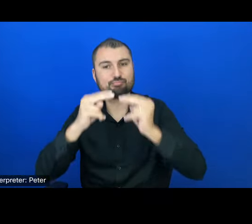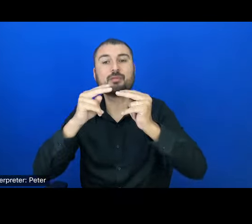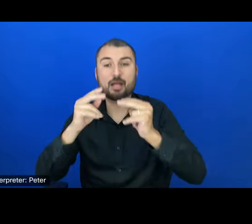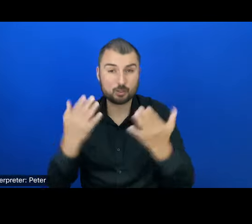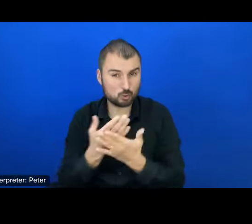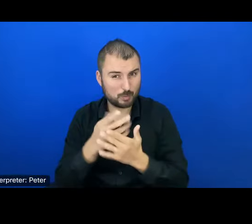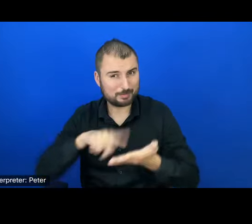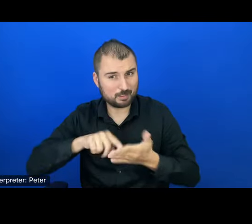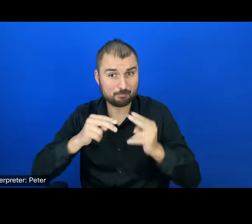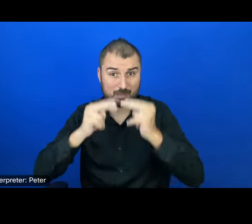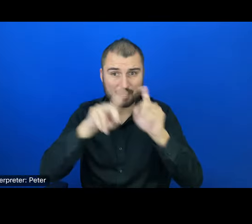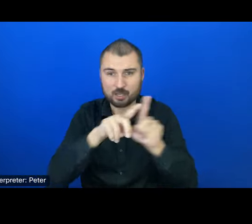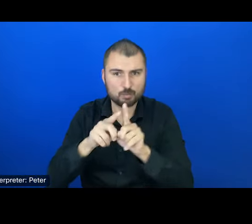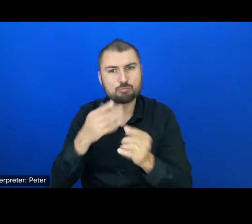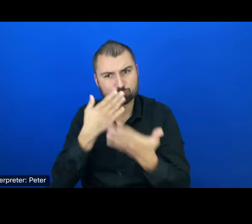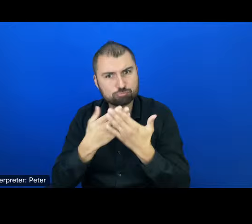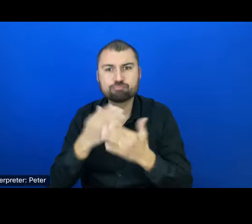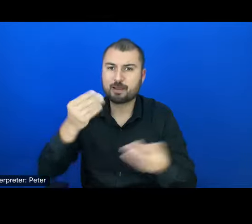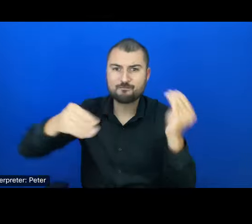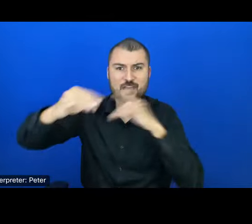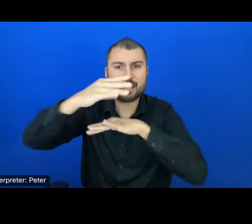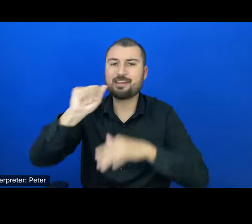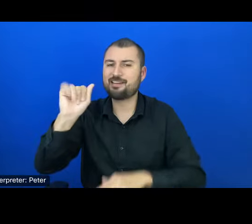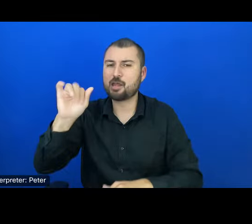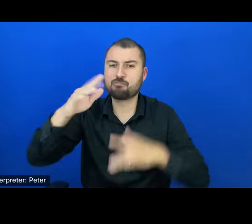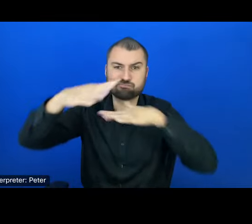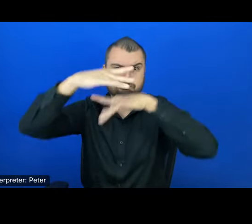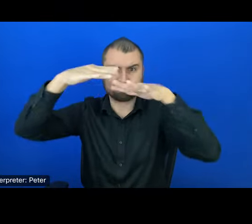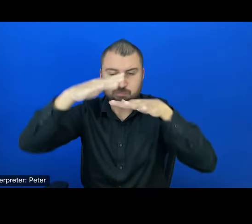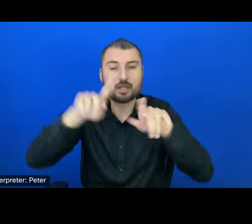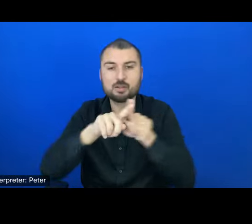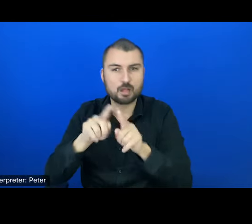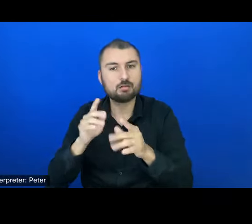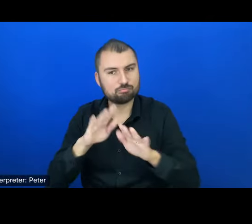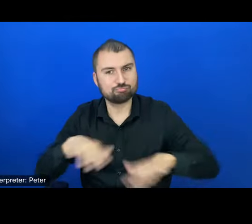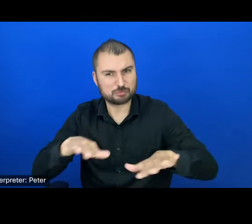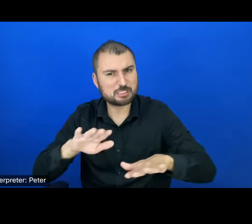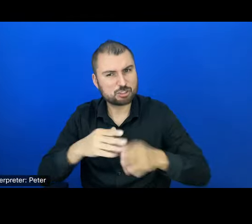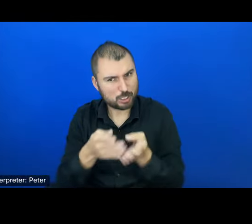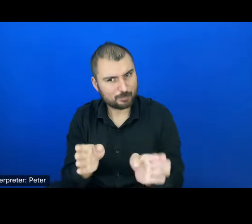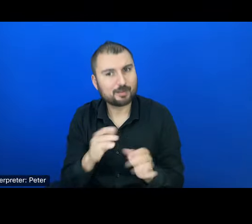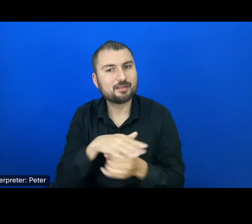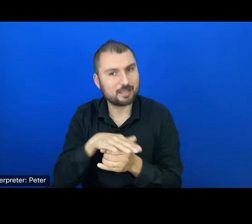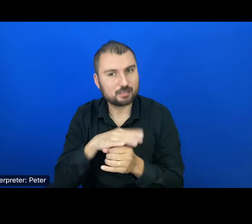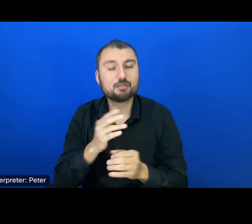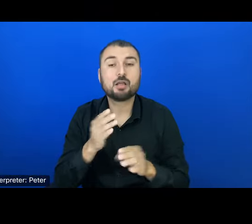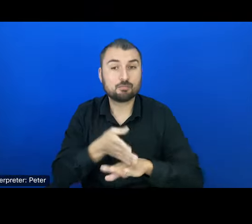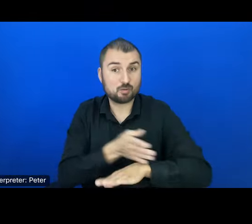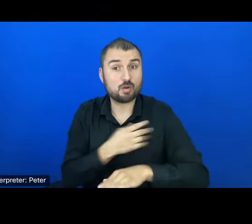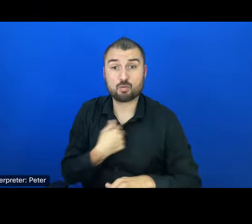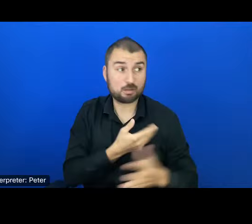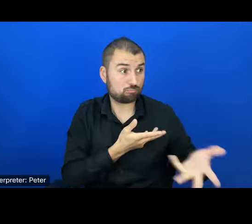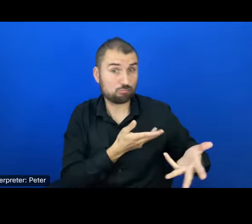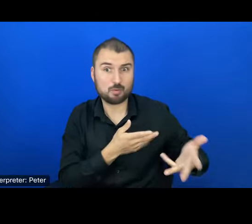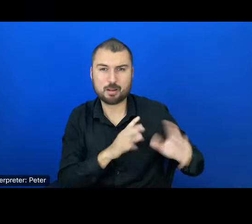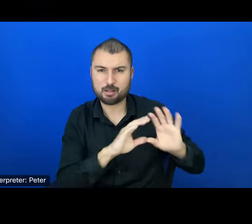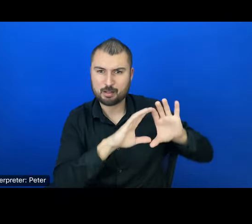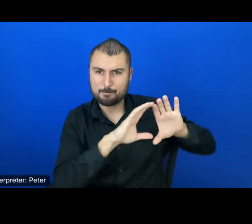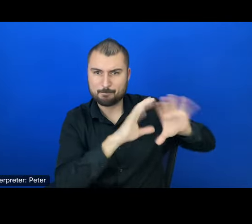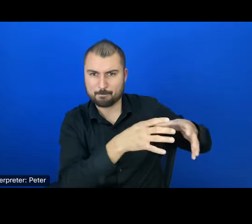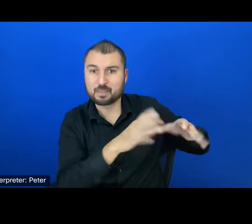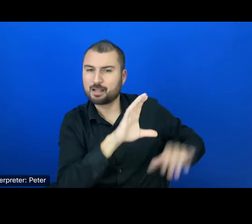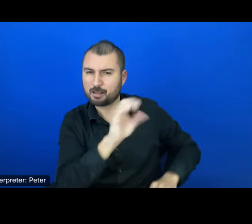with suitable ventilation, and making general site improvements. And we did work with a design firm to come up with some of those plans and